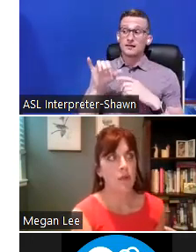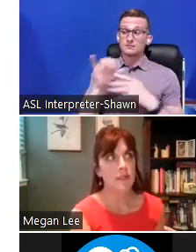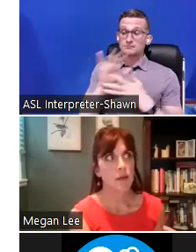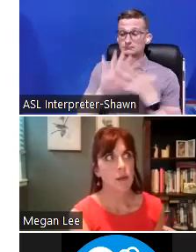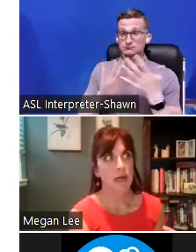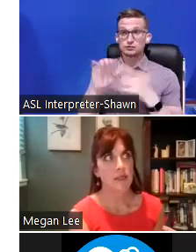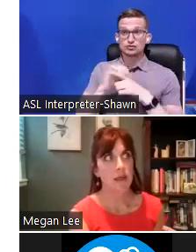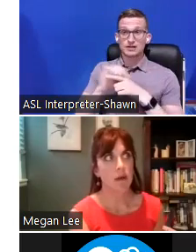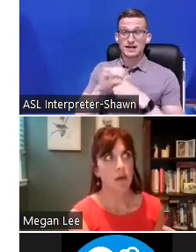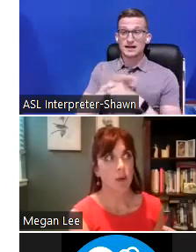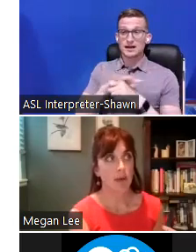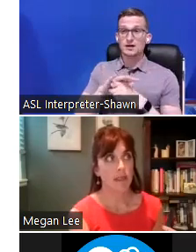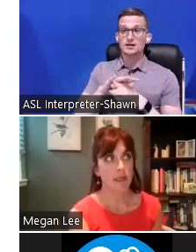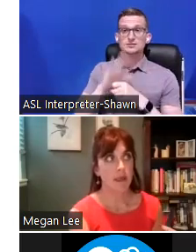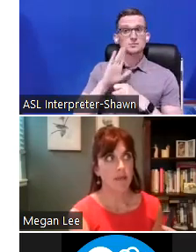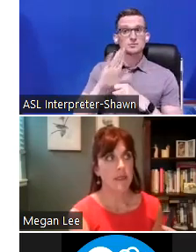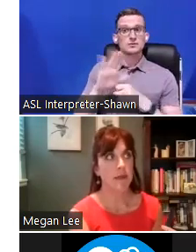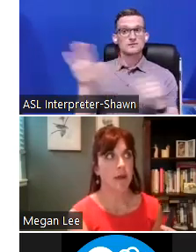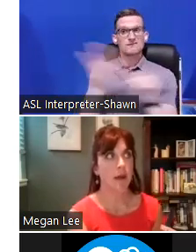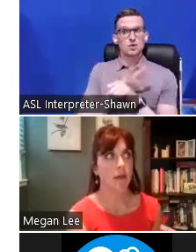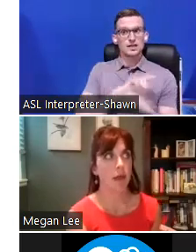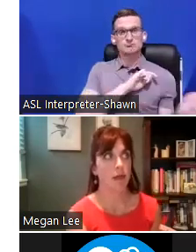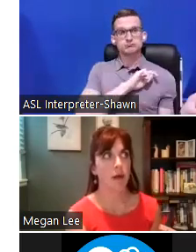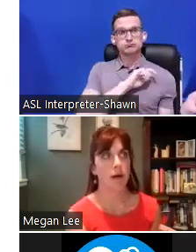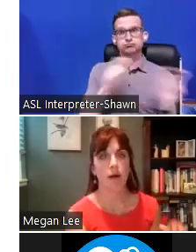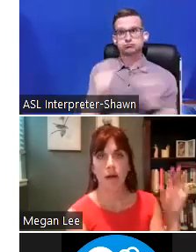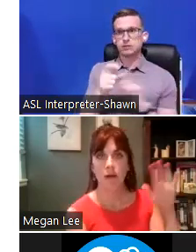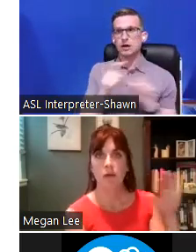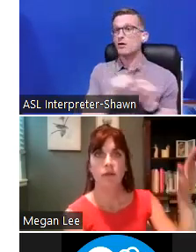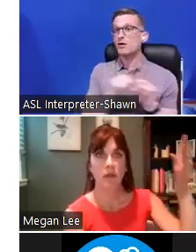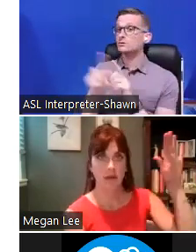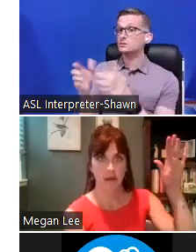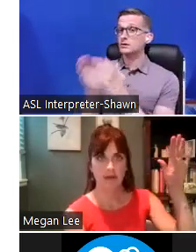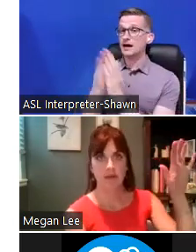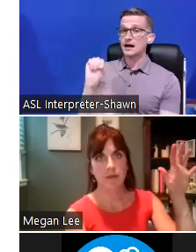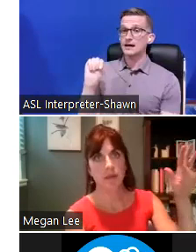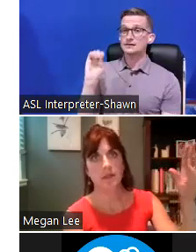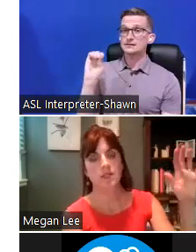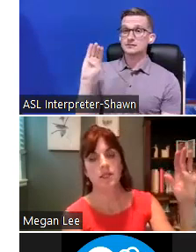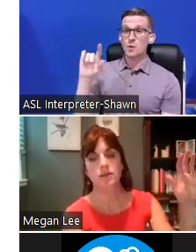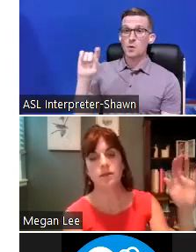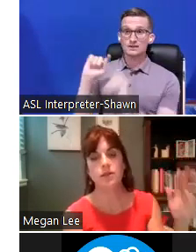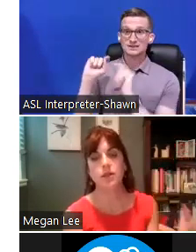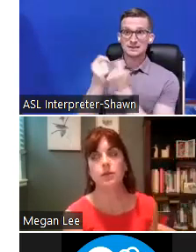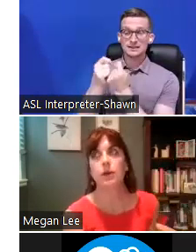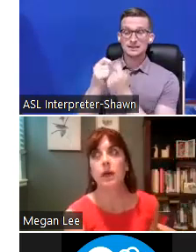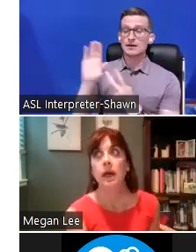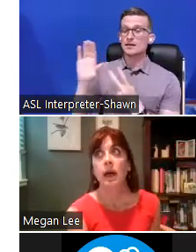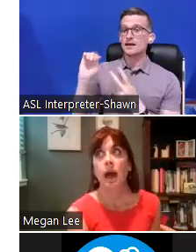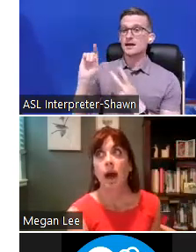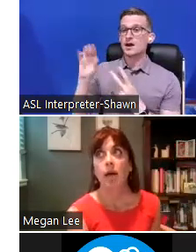We're also asking our mobile teams and their sort of administrative service organizations